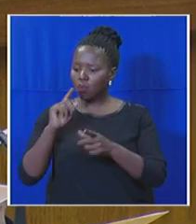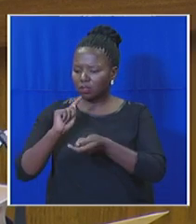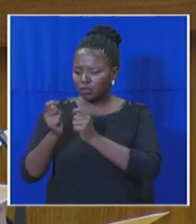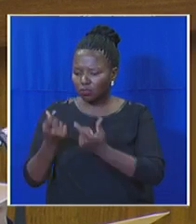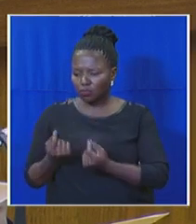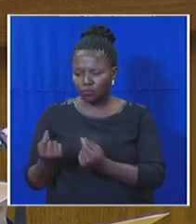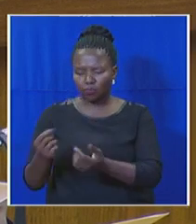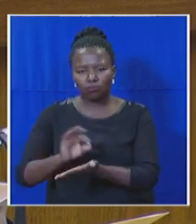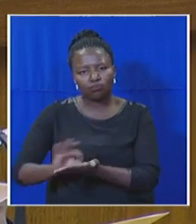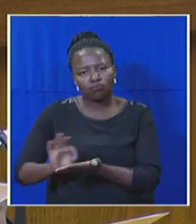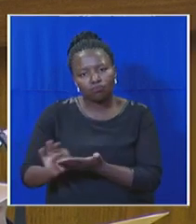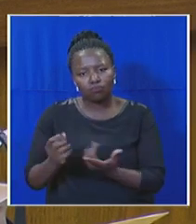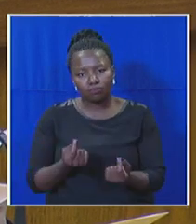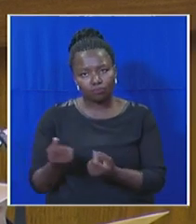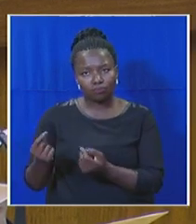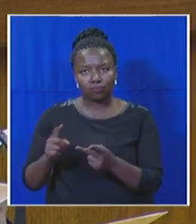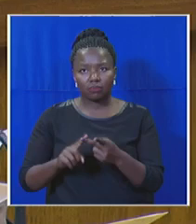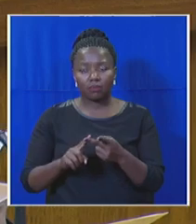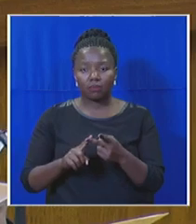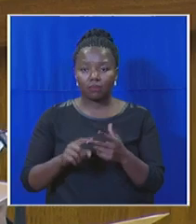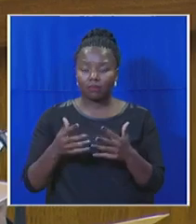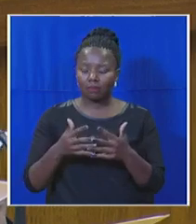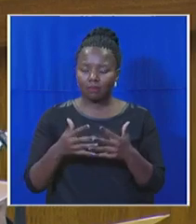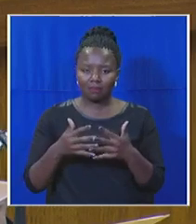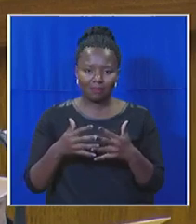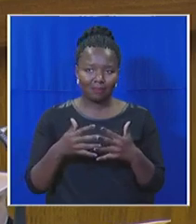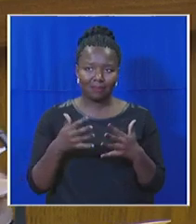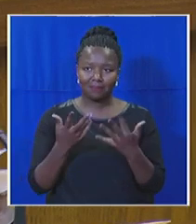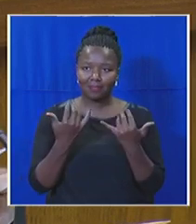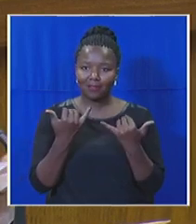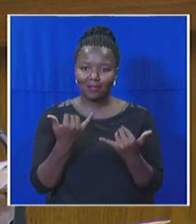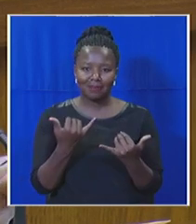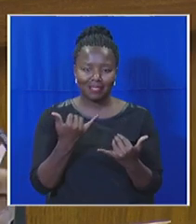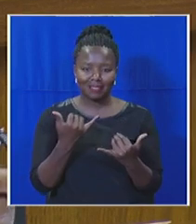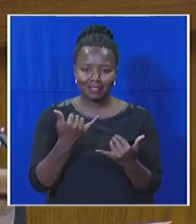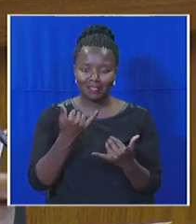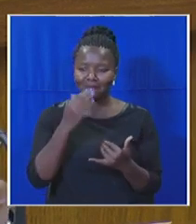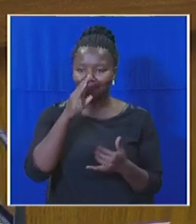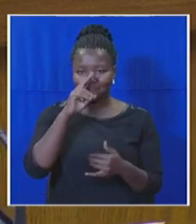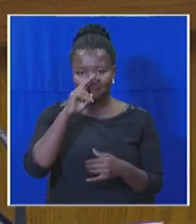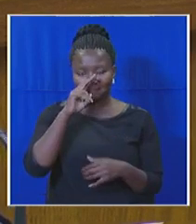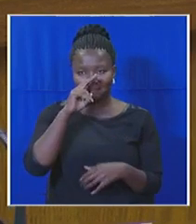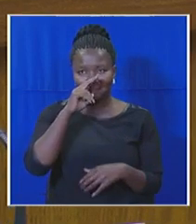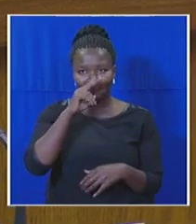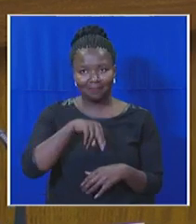conservation and demand management, and water source